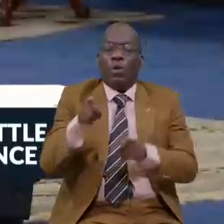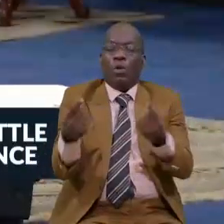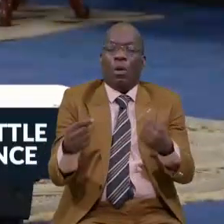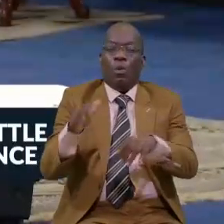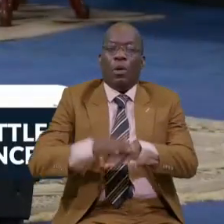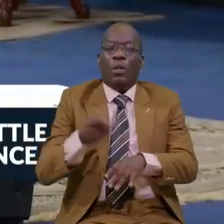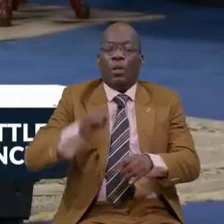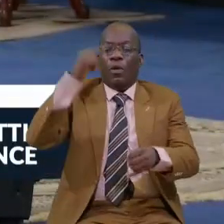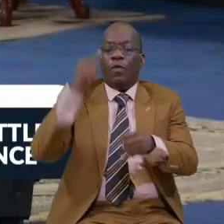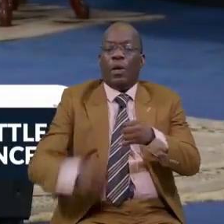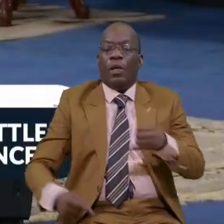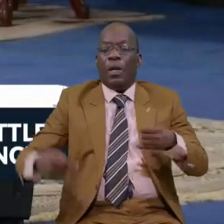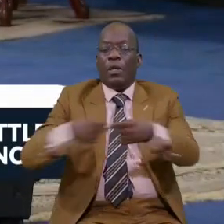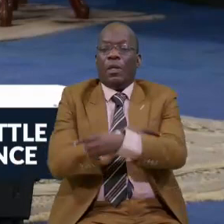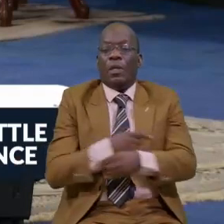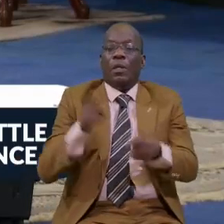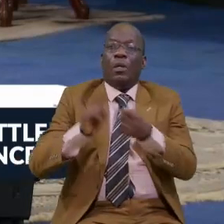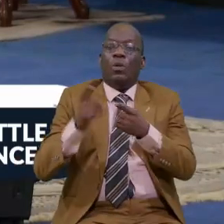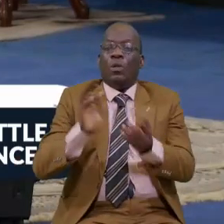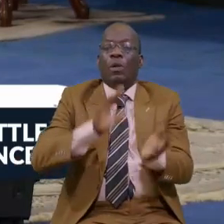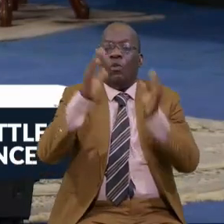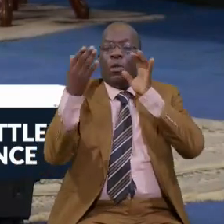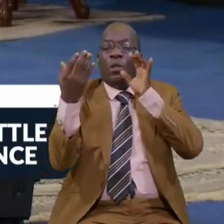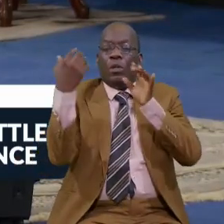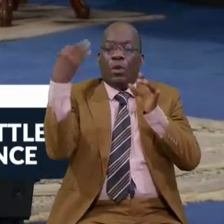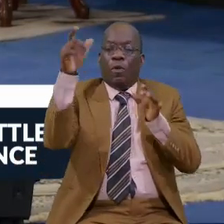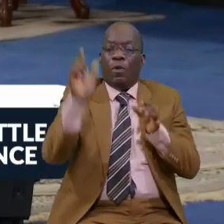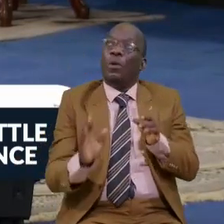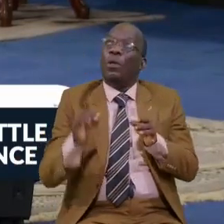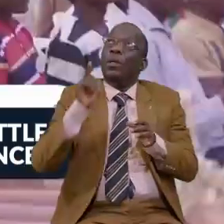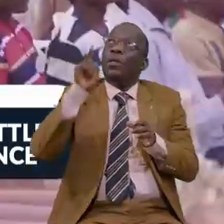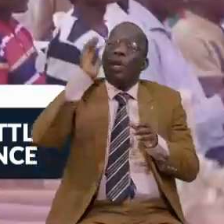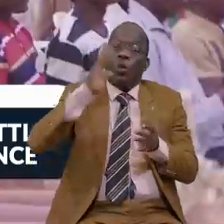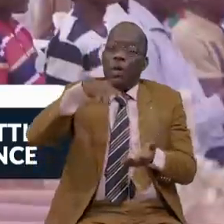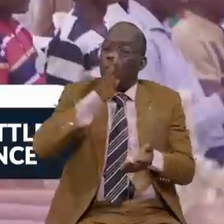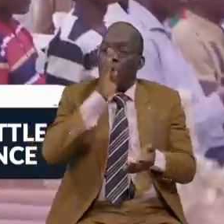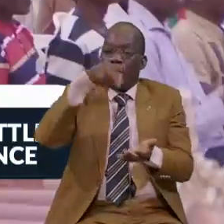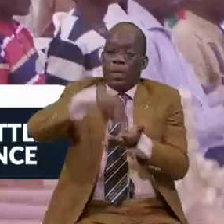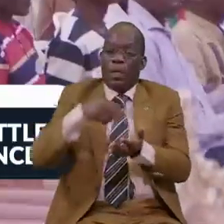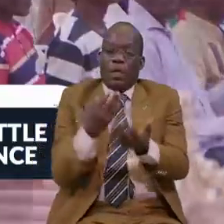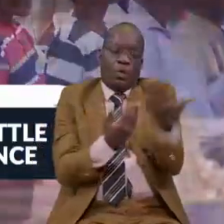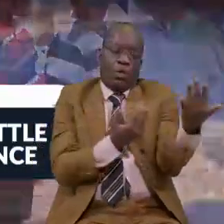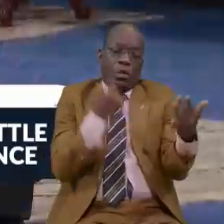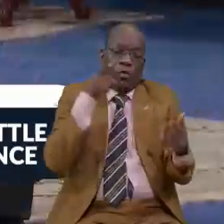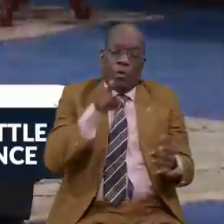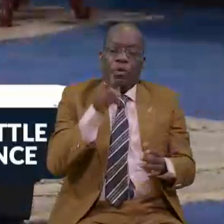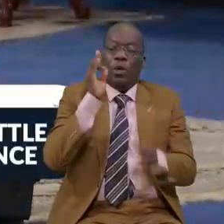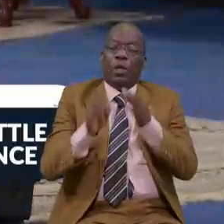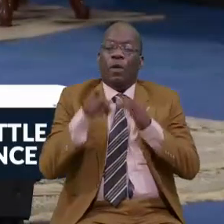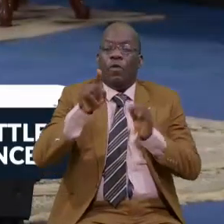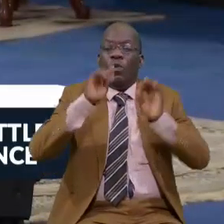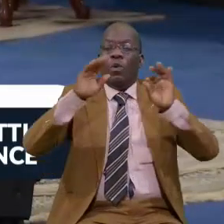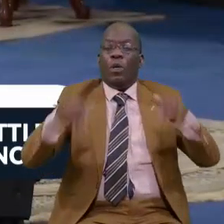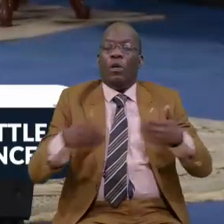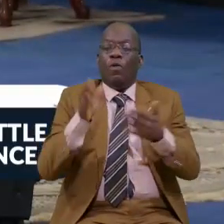to the presence of God, he will be standing waiting for you there. If you have given your life to the Lord,